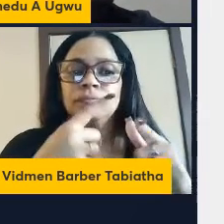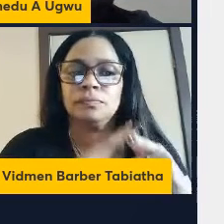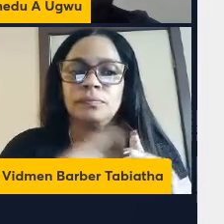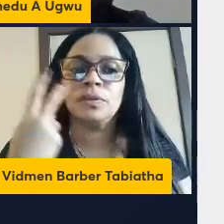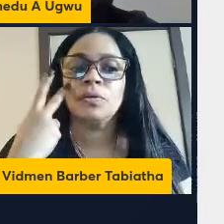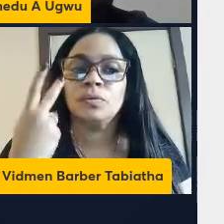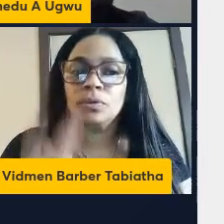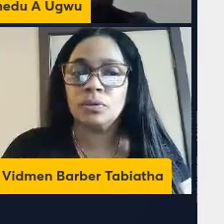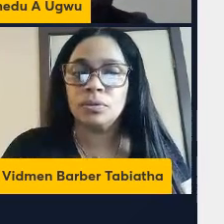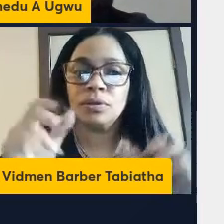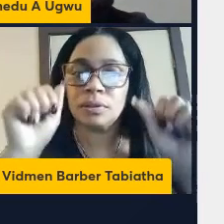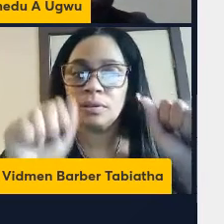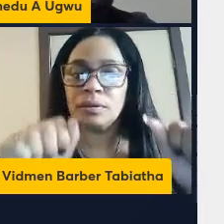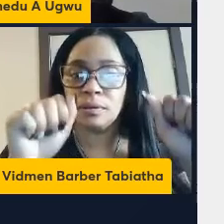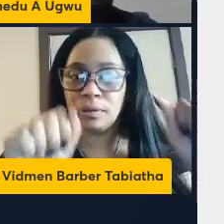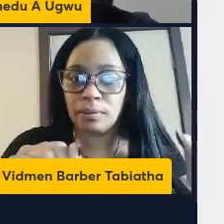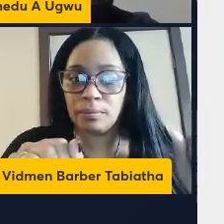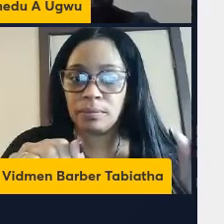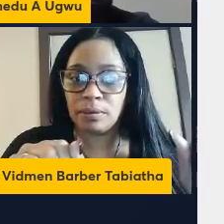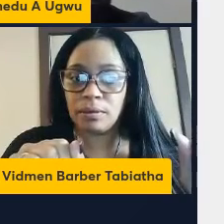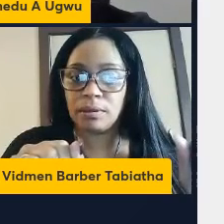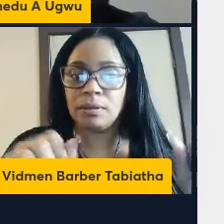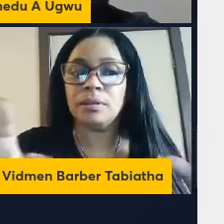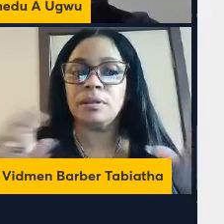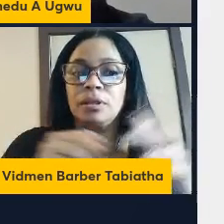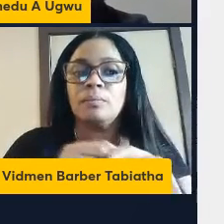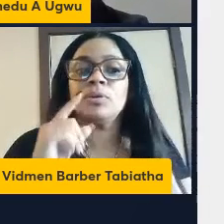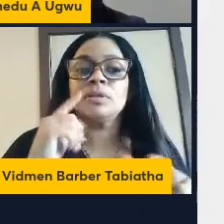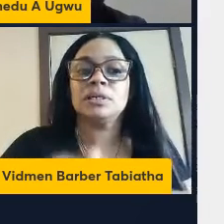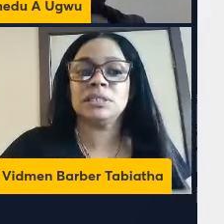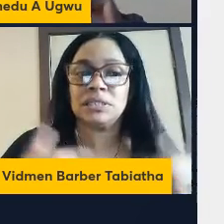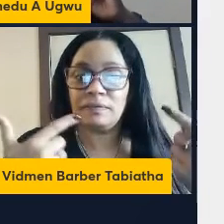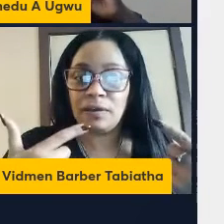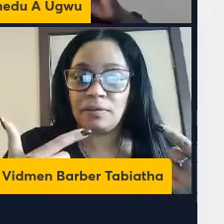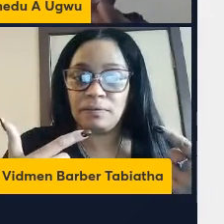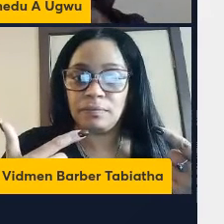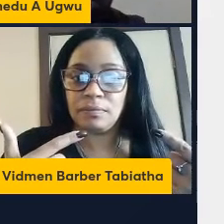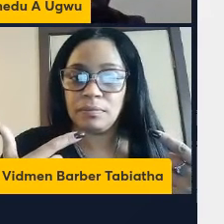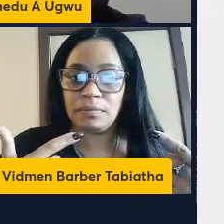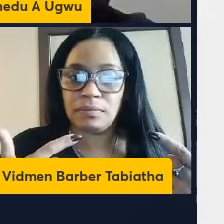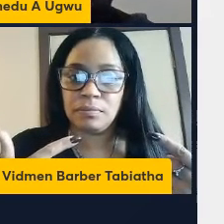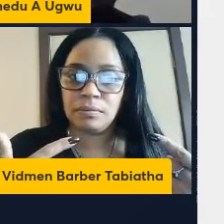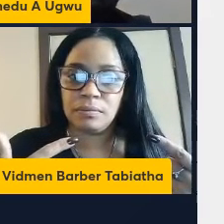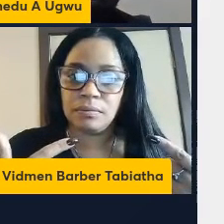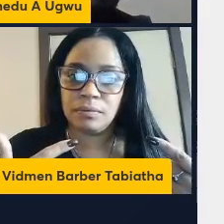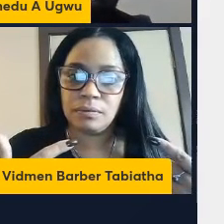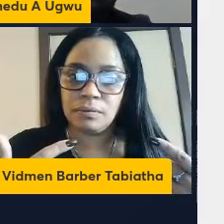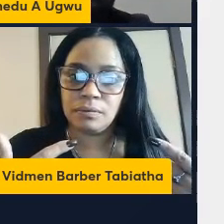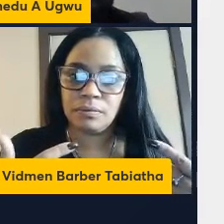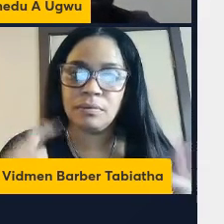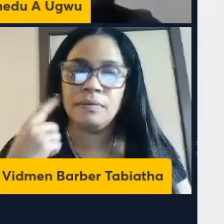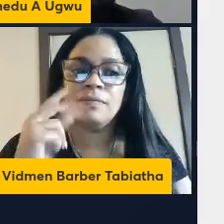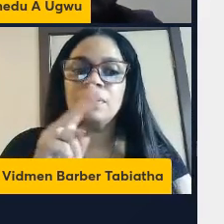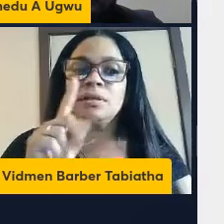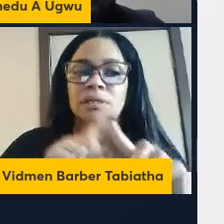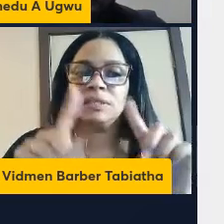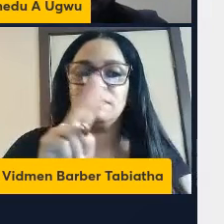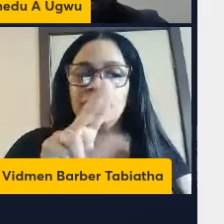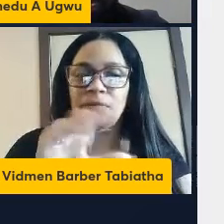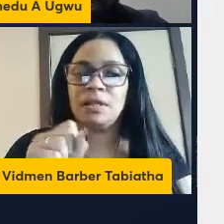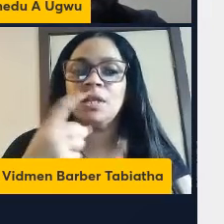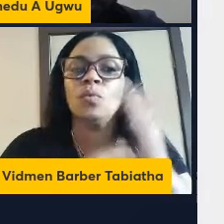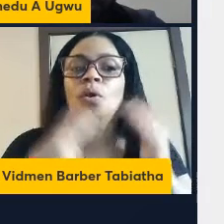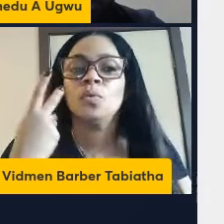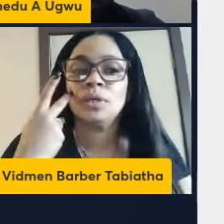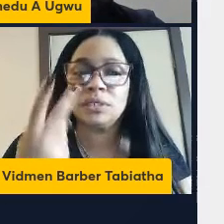looked at the ability of the sera from both the survivors and their contact to neutralize these pseudoviruses. And then what we